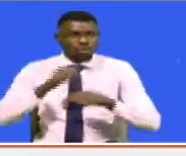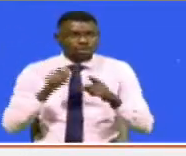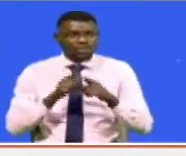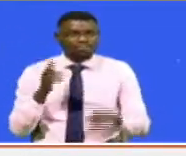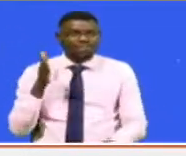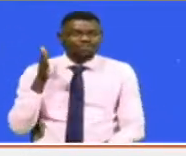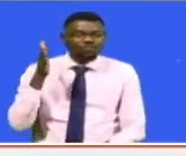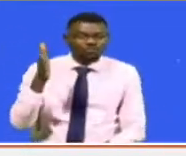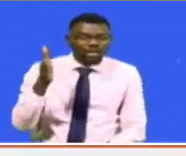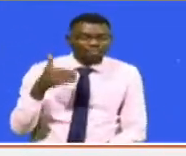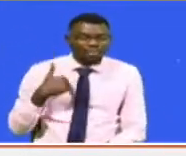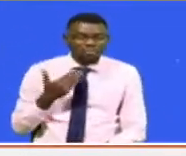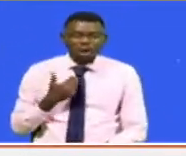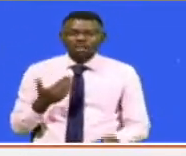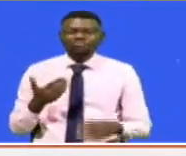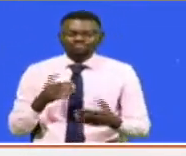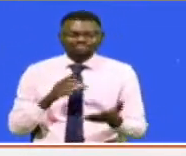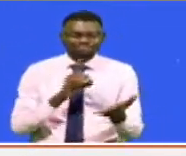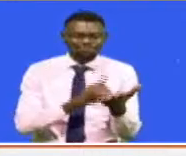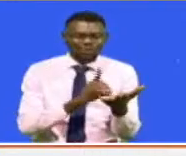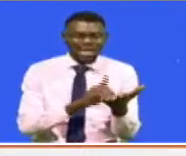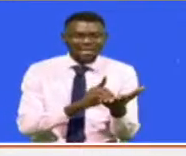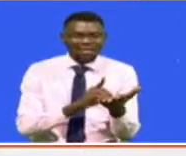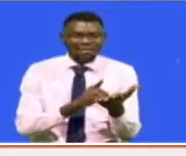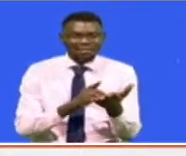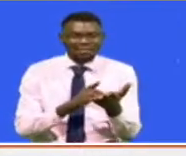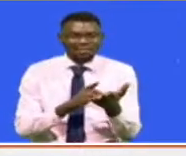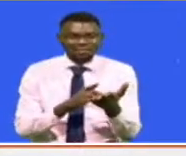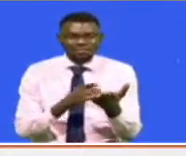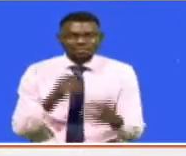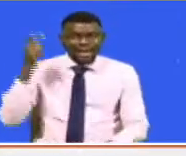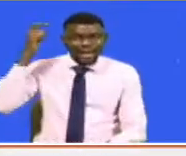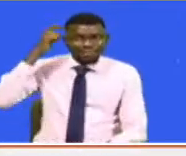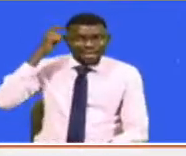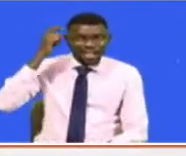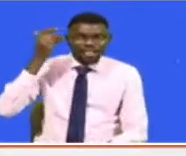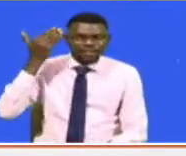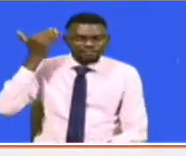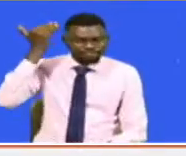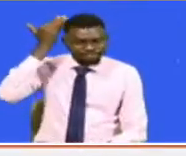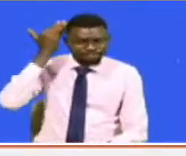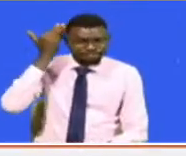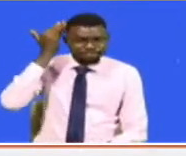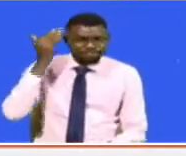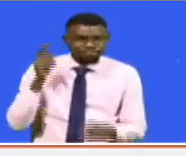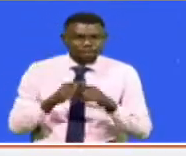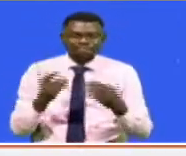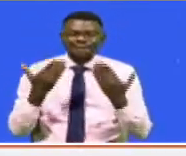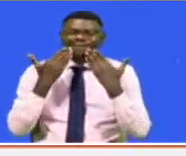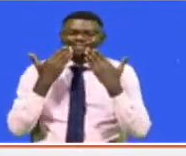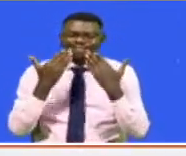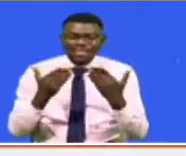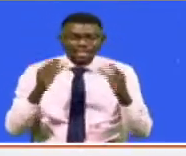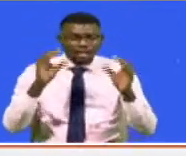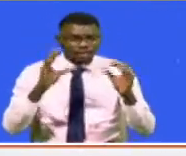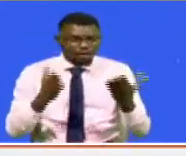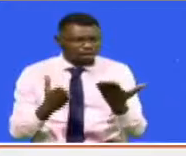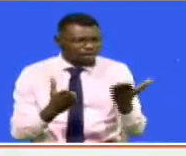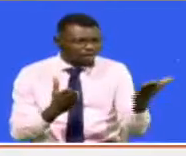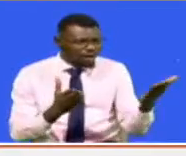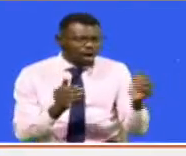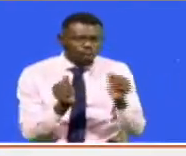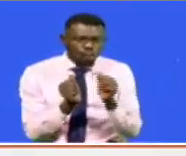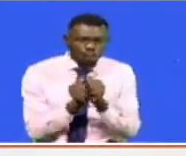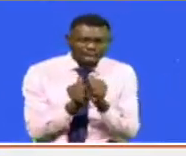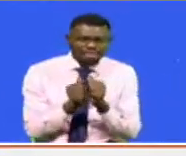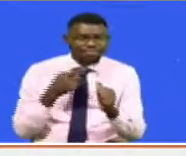a doctor who is dealing with brain surgery. And I thank the teachers from Eldo Valley Baptist because they have been with us